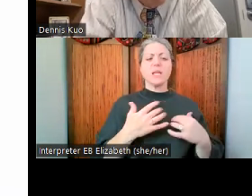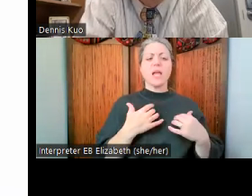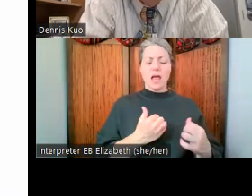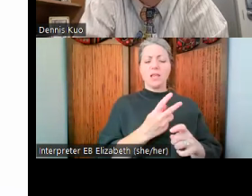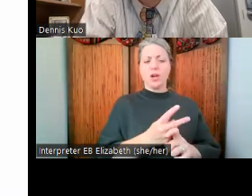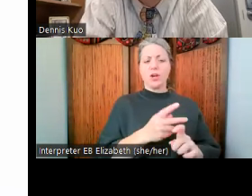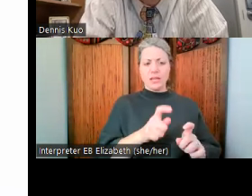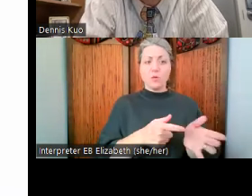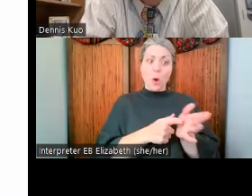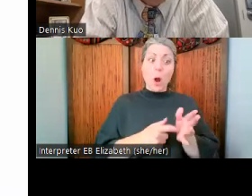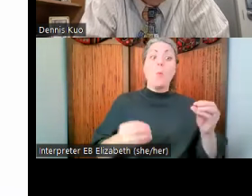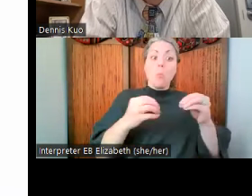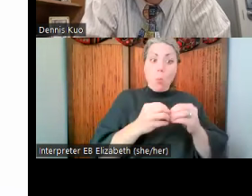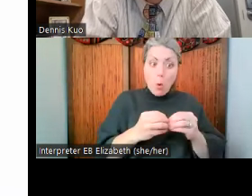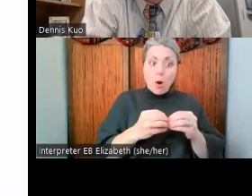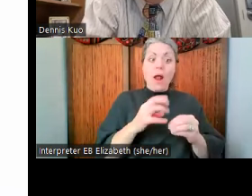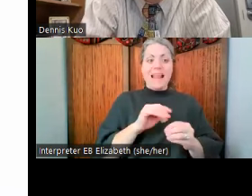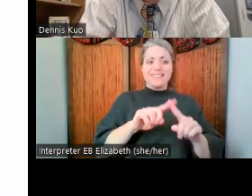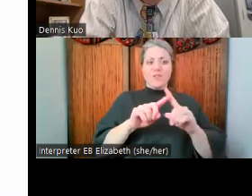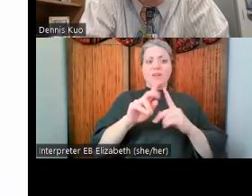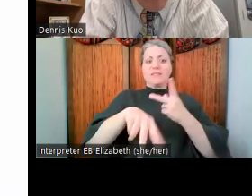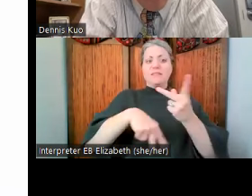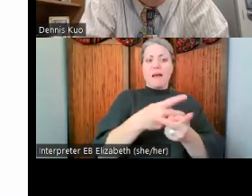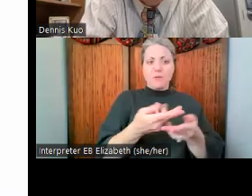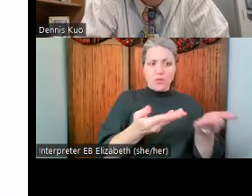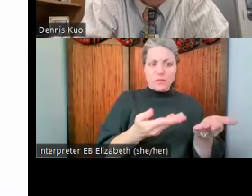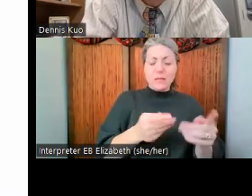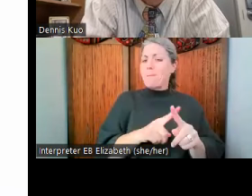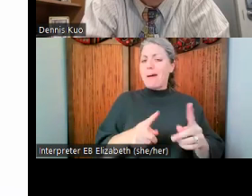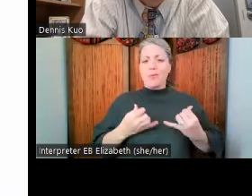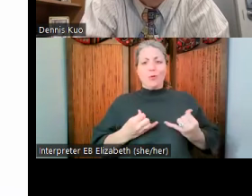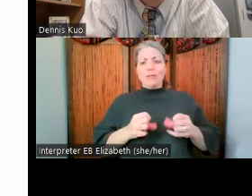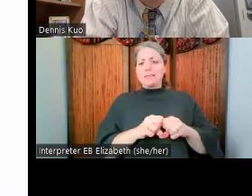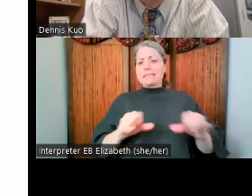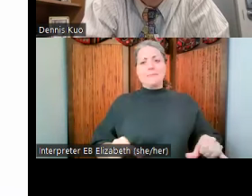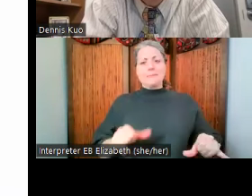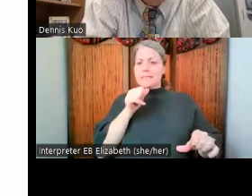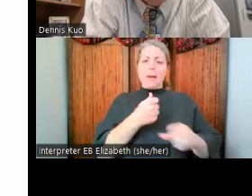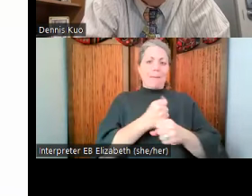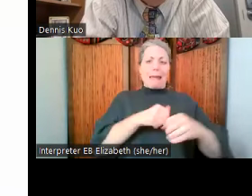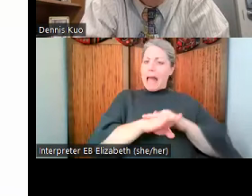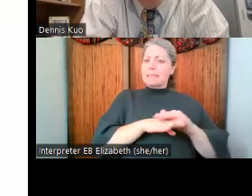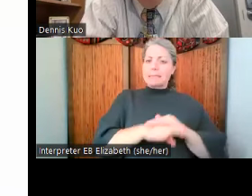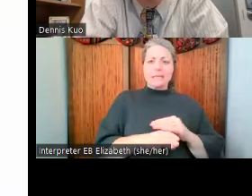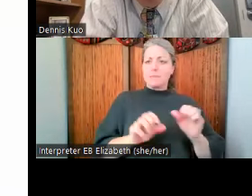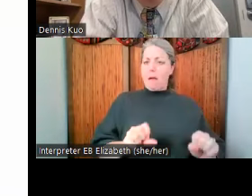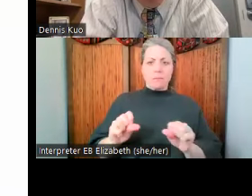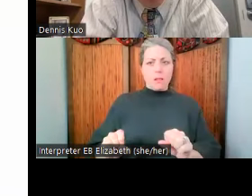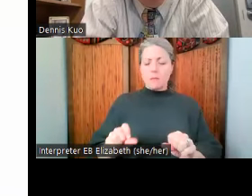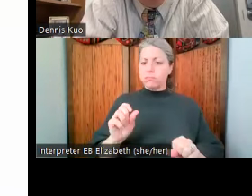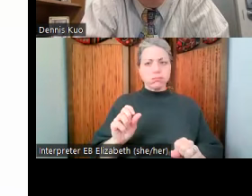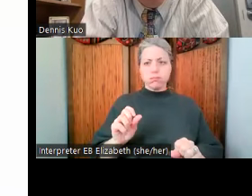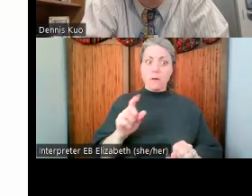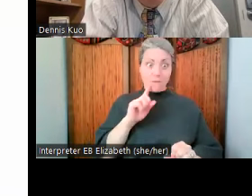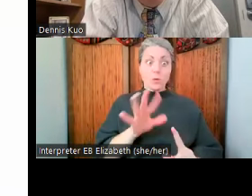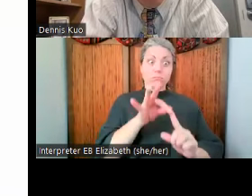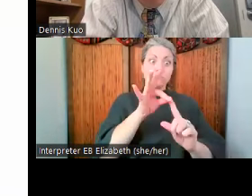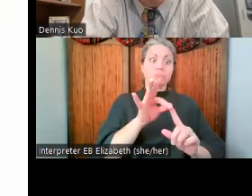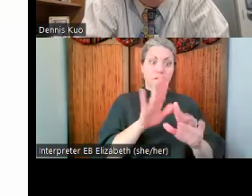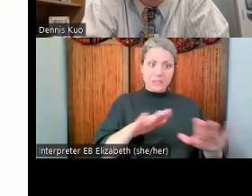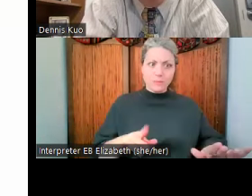developing children and youth, yet the current system is not ensuring access to these services, particularly for children with special healthcare